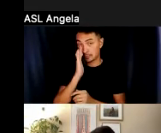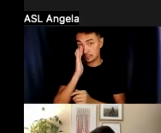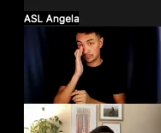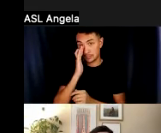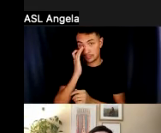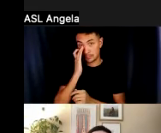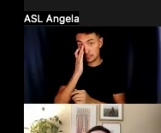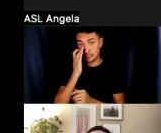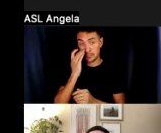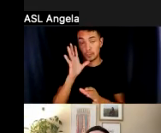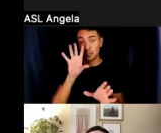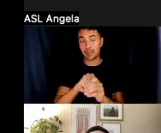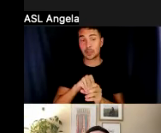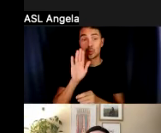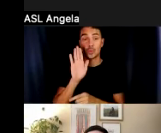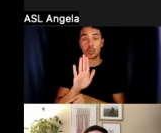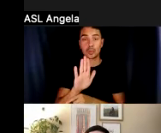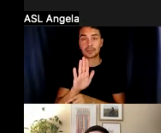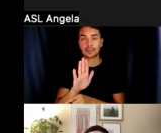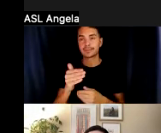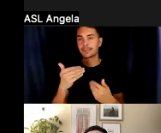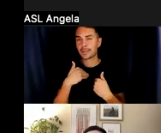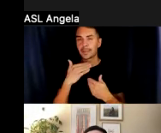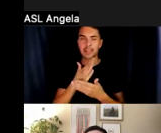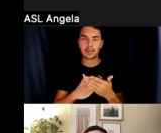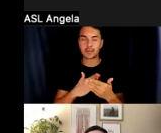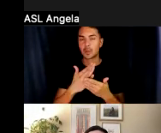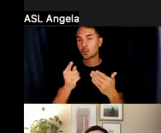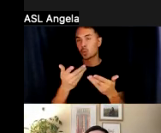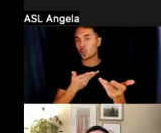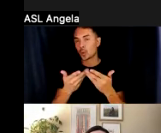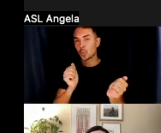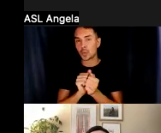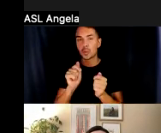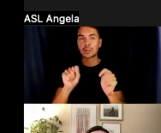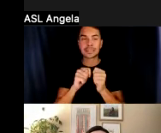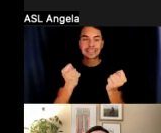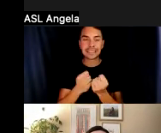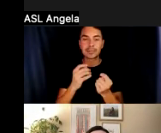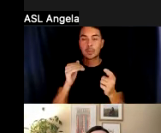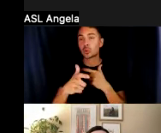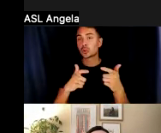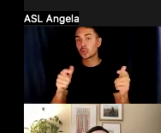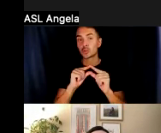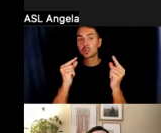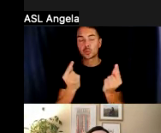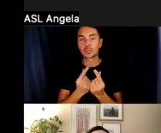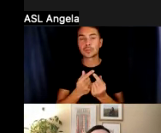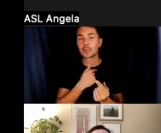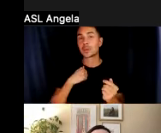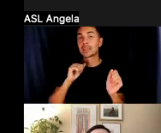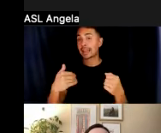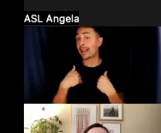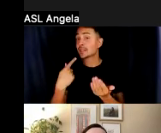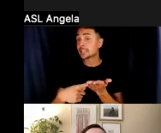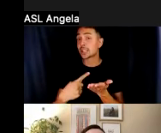So within your, if you have someone you're working with, or if you have a team there, or maybe just as a large group here, we can have a